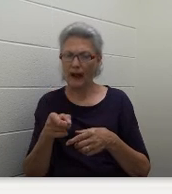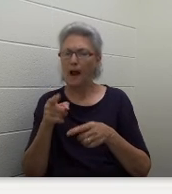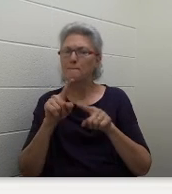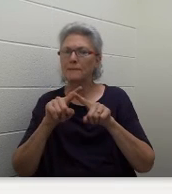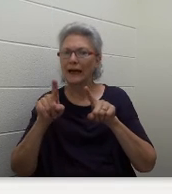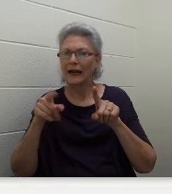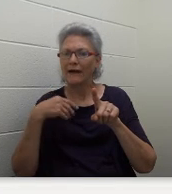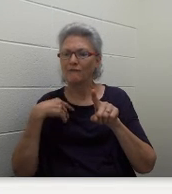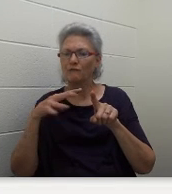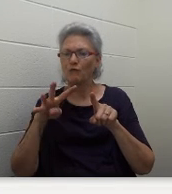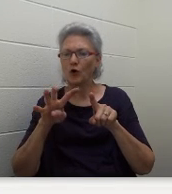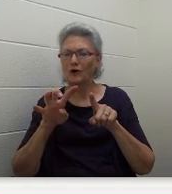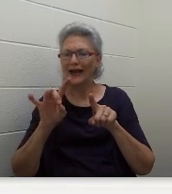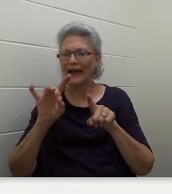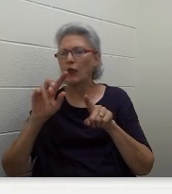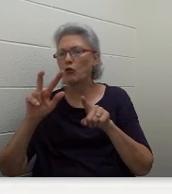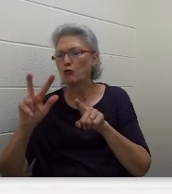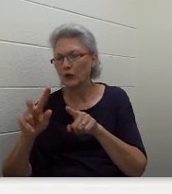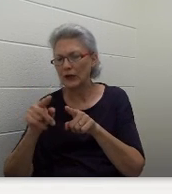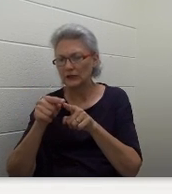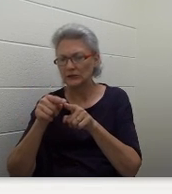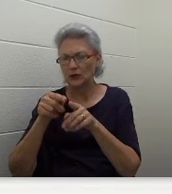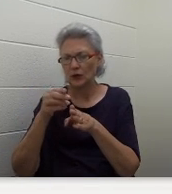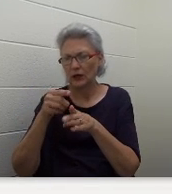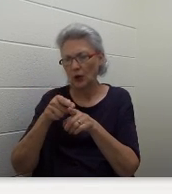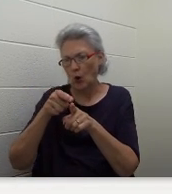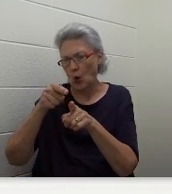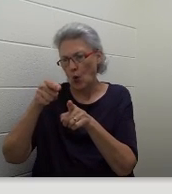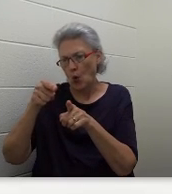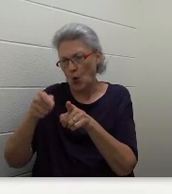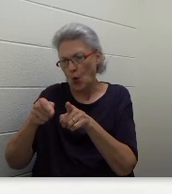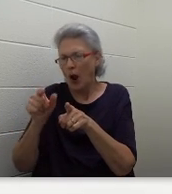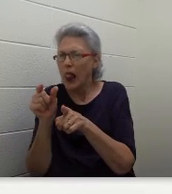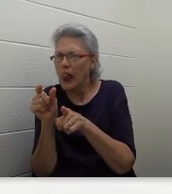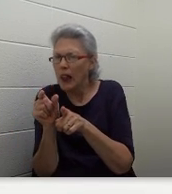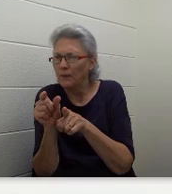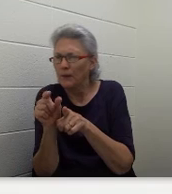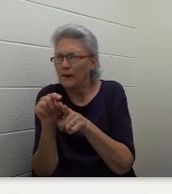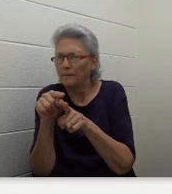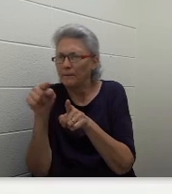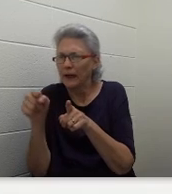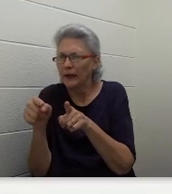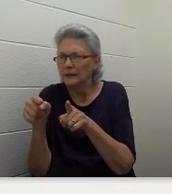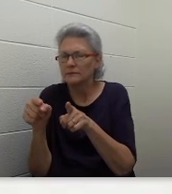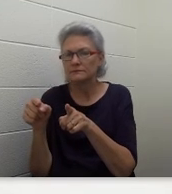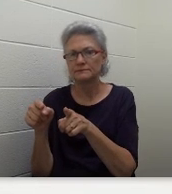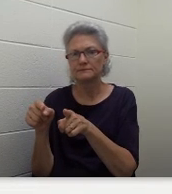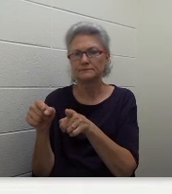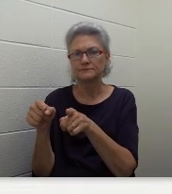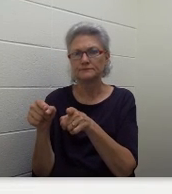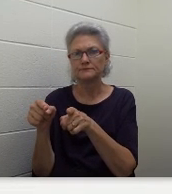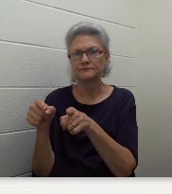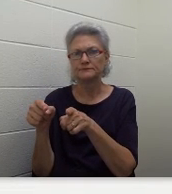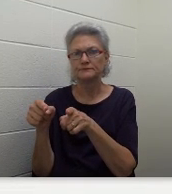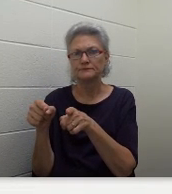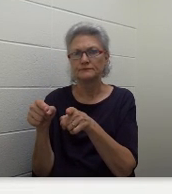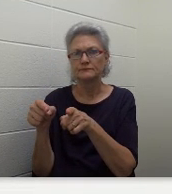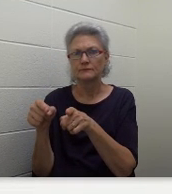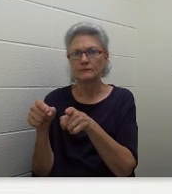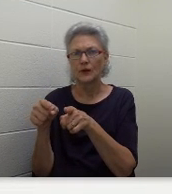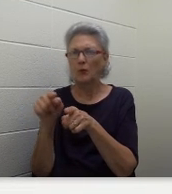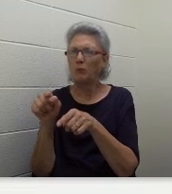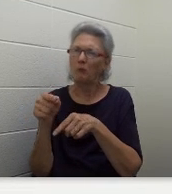But I have 483, so I need to go a little bit past that. Go